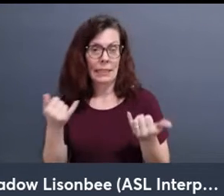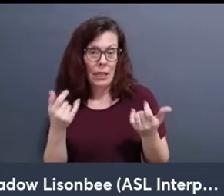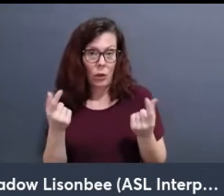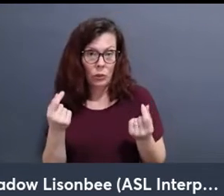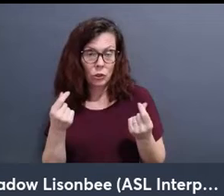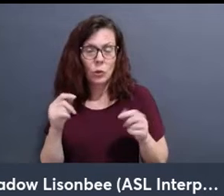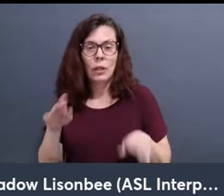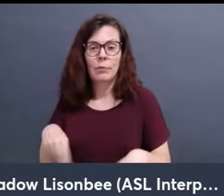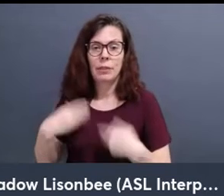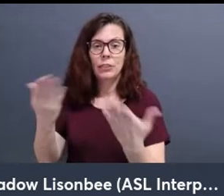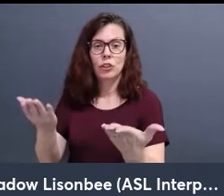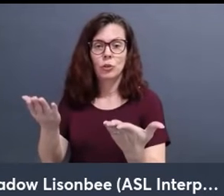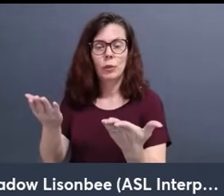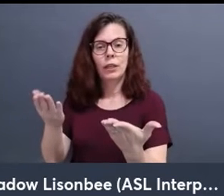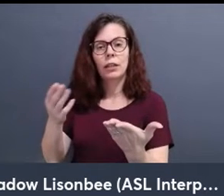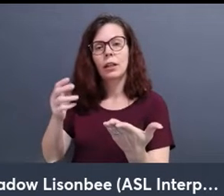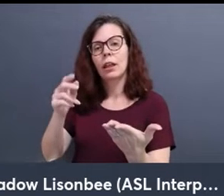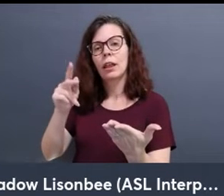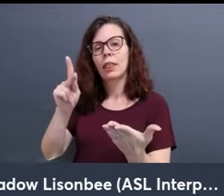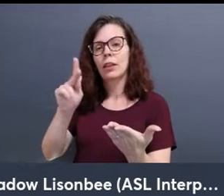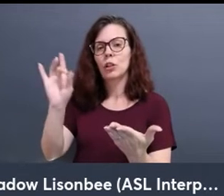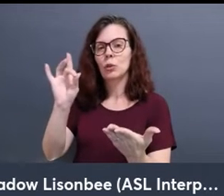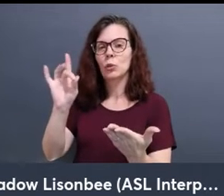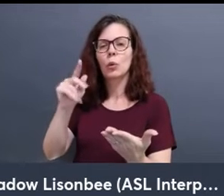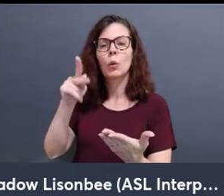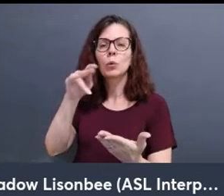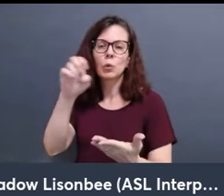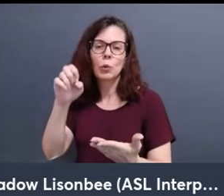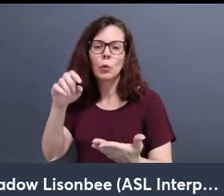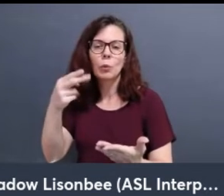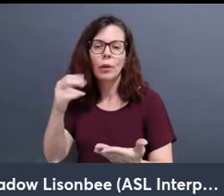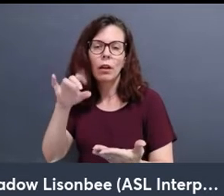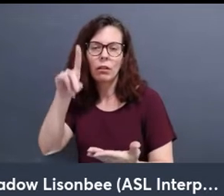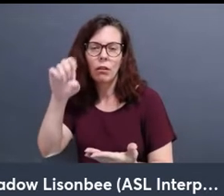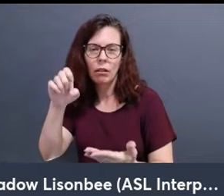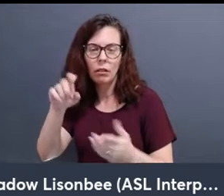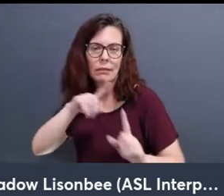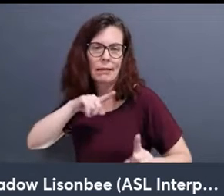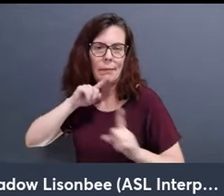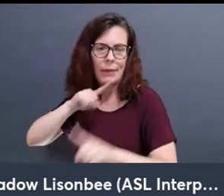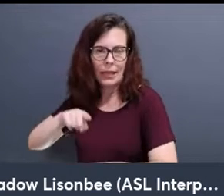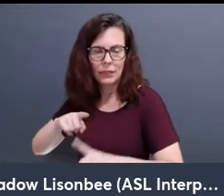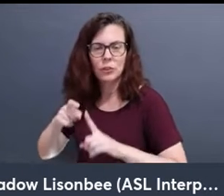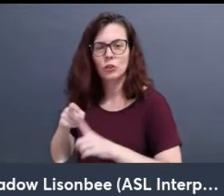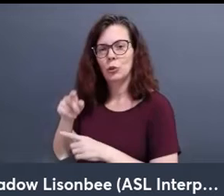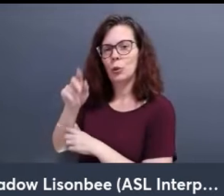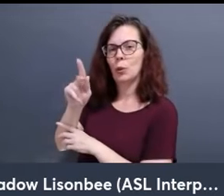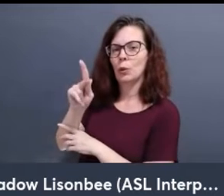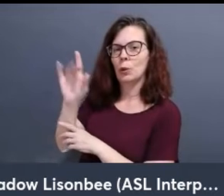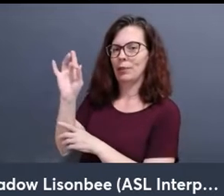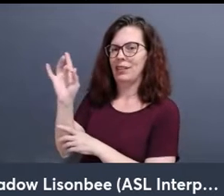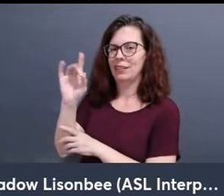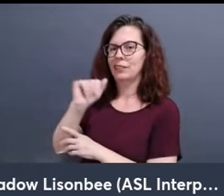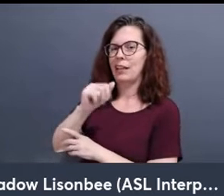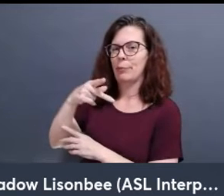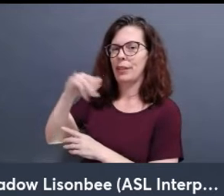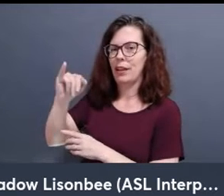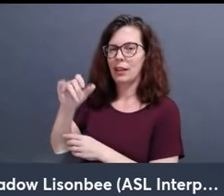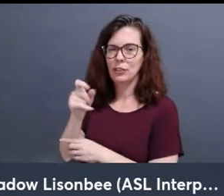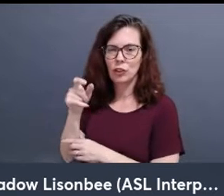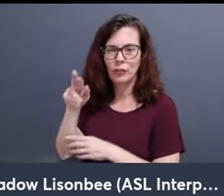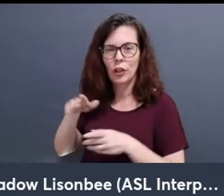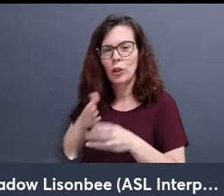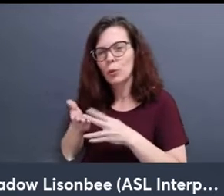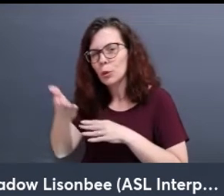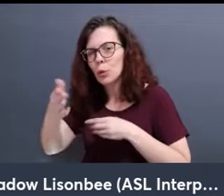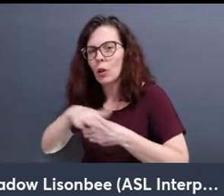issuing these kubectl commands to the Kubernetes API server over the local network via a